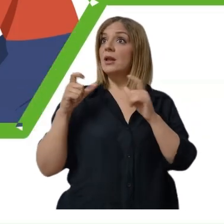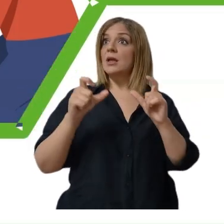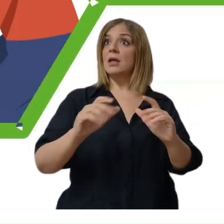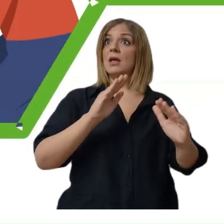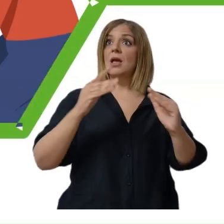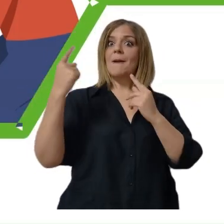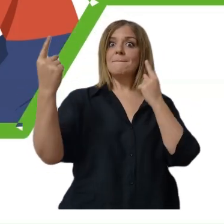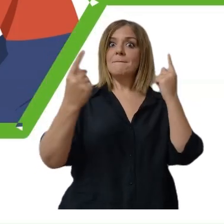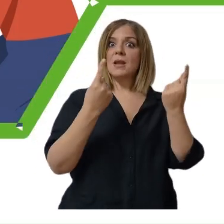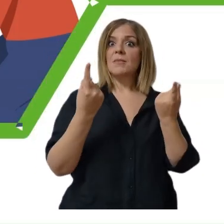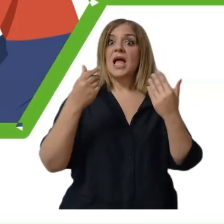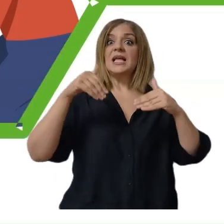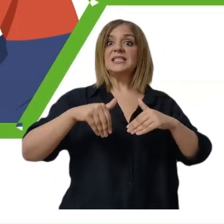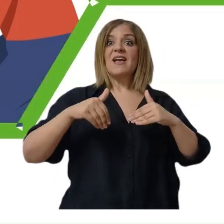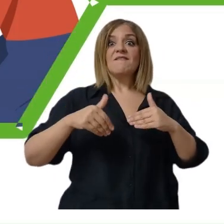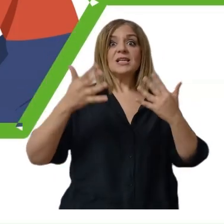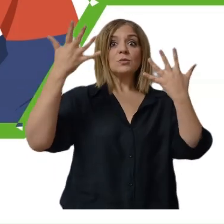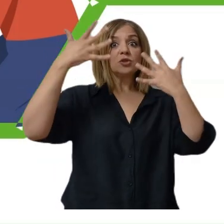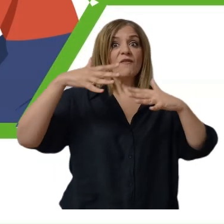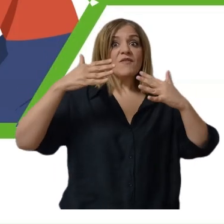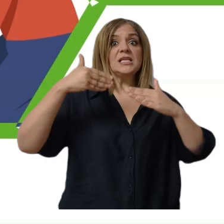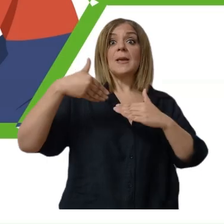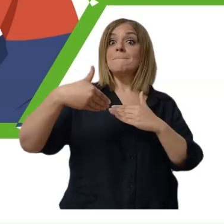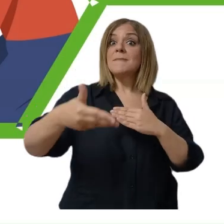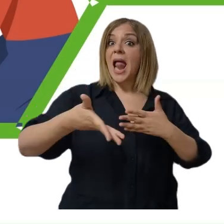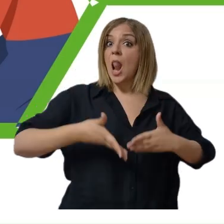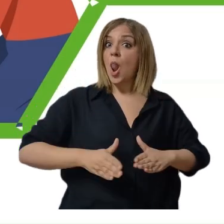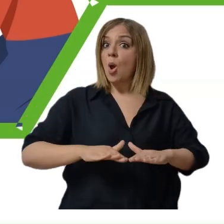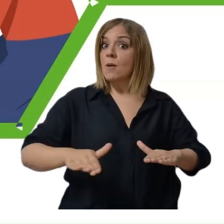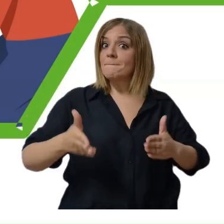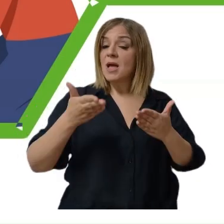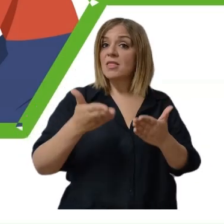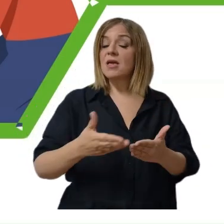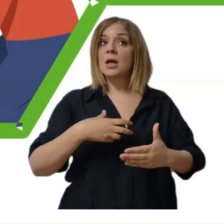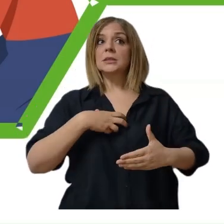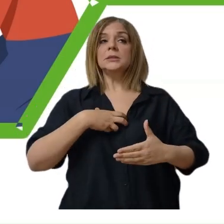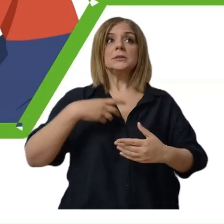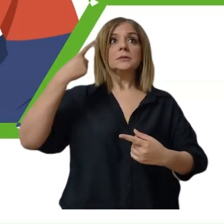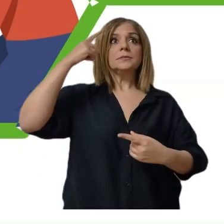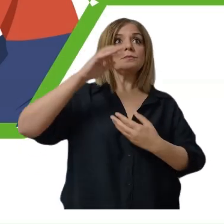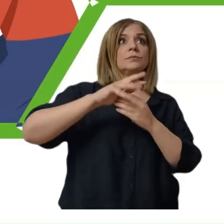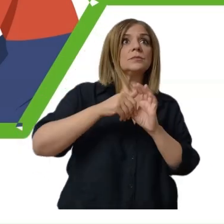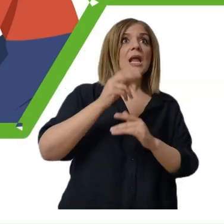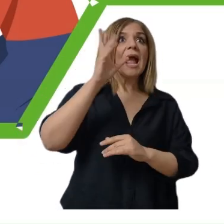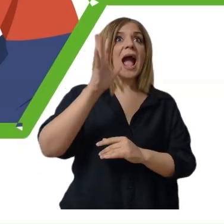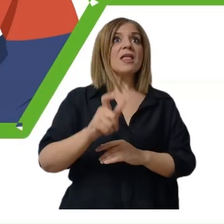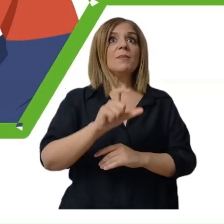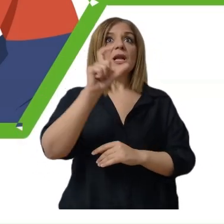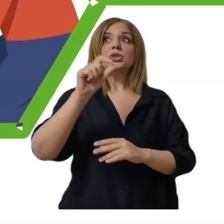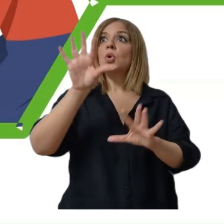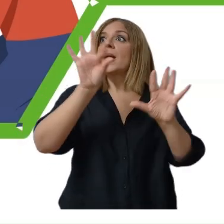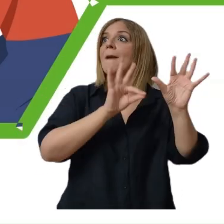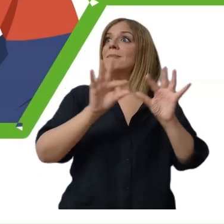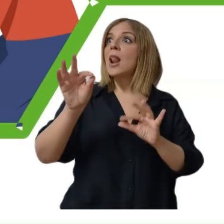environment, the respect for nature and future generations, awareness of the impact of daily